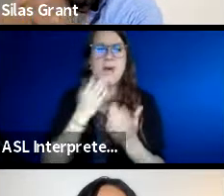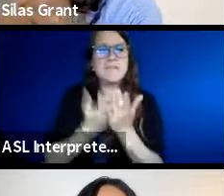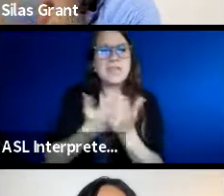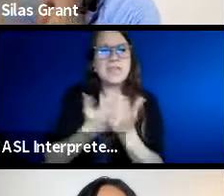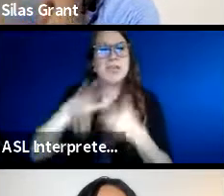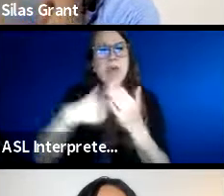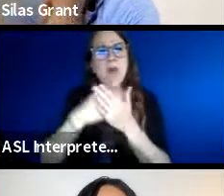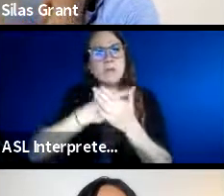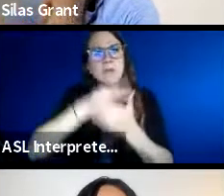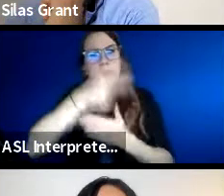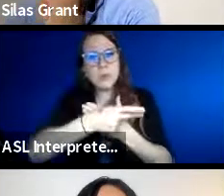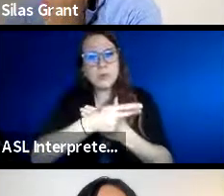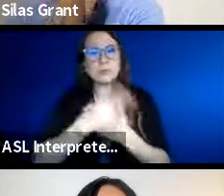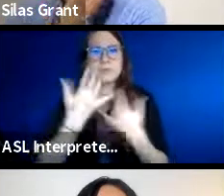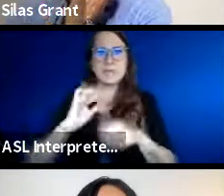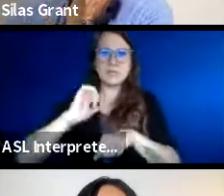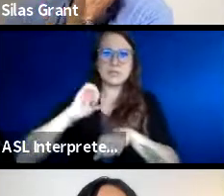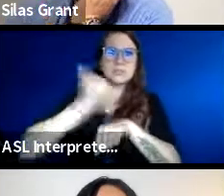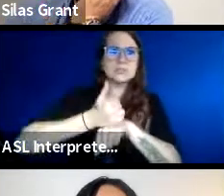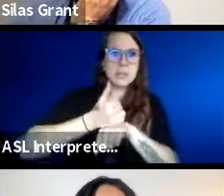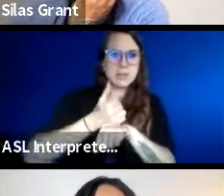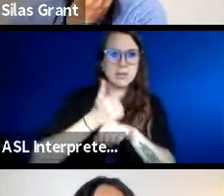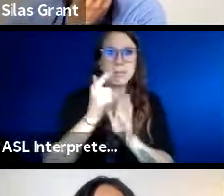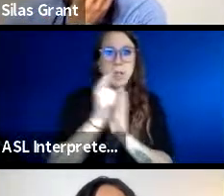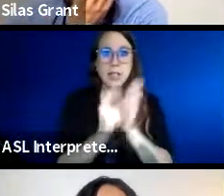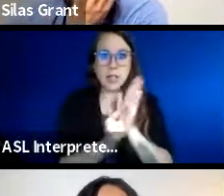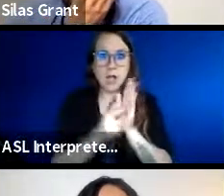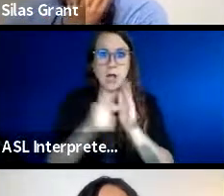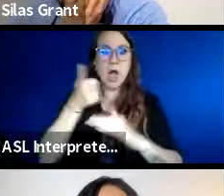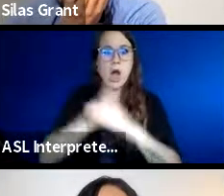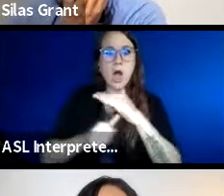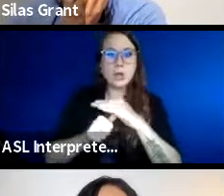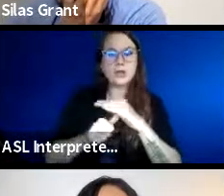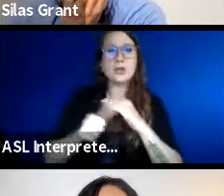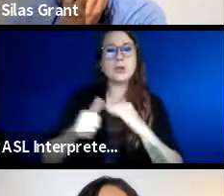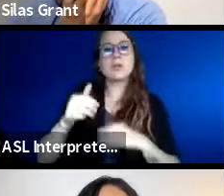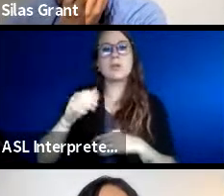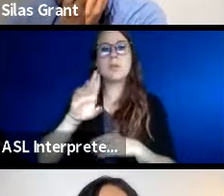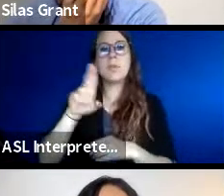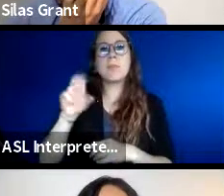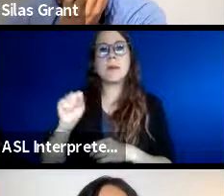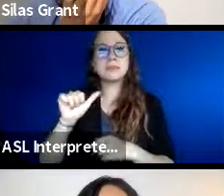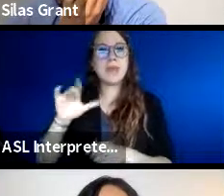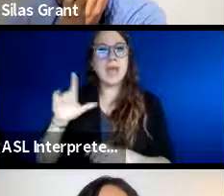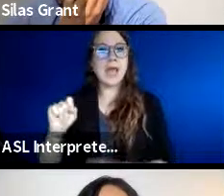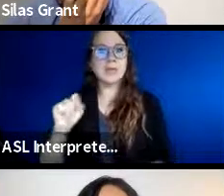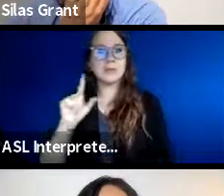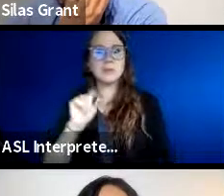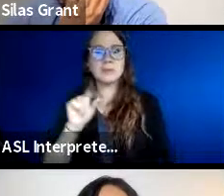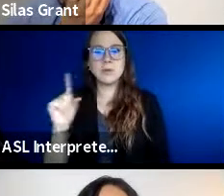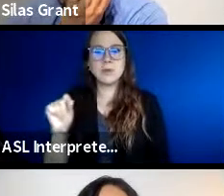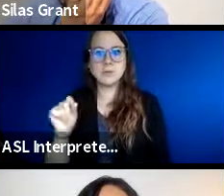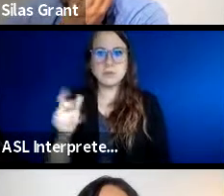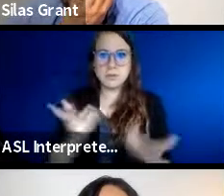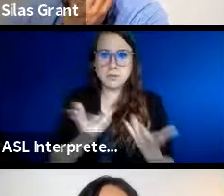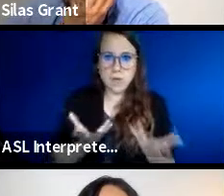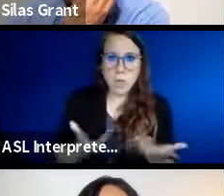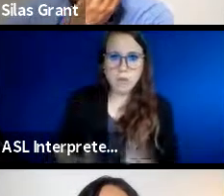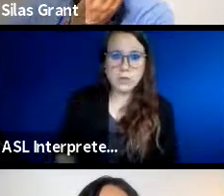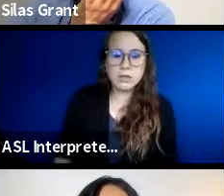been established in law under the Vision Zero Omnibus Act of 2020. Like what?